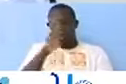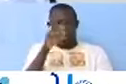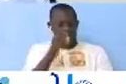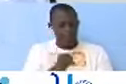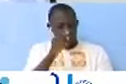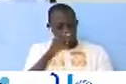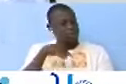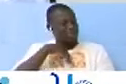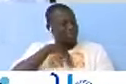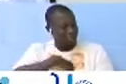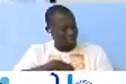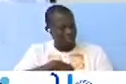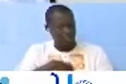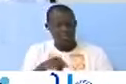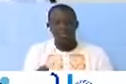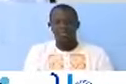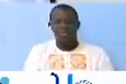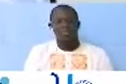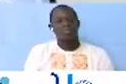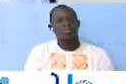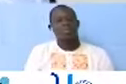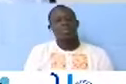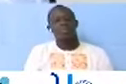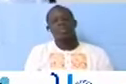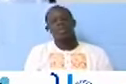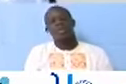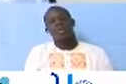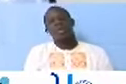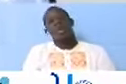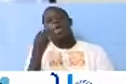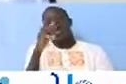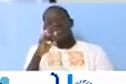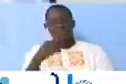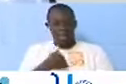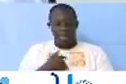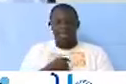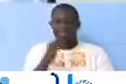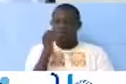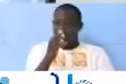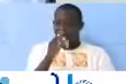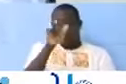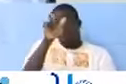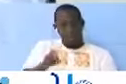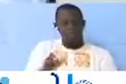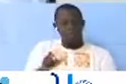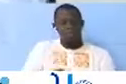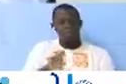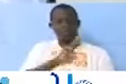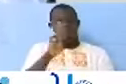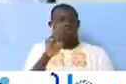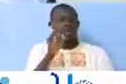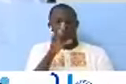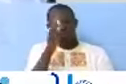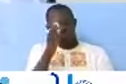has not hurt them, if I said the person,